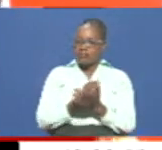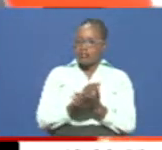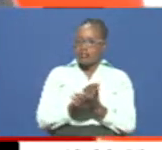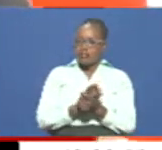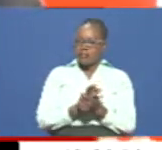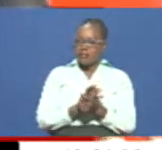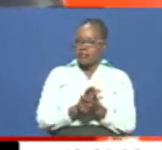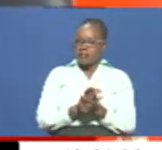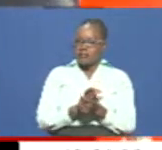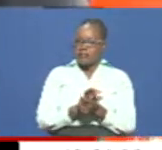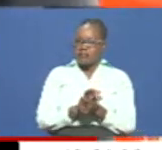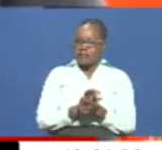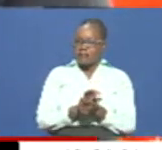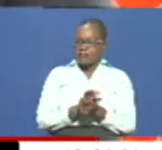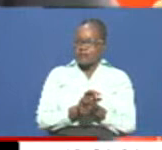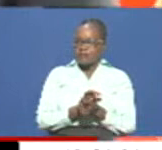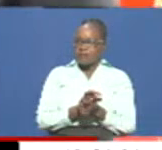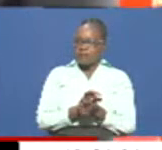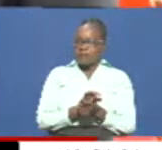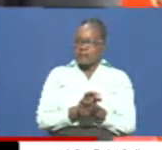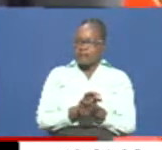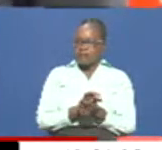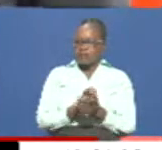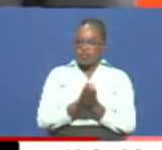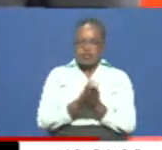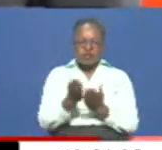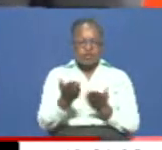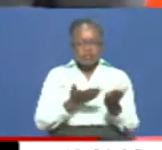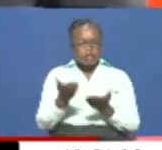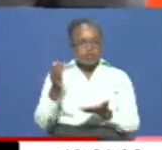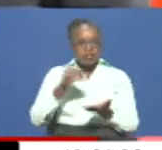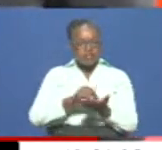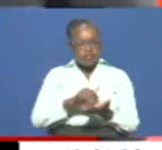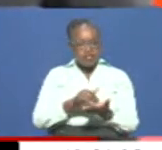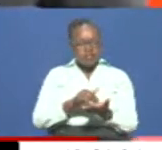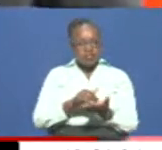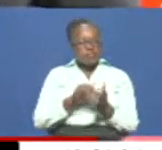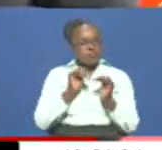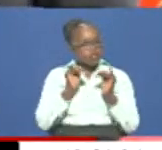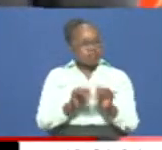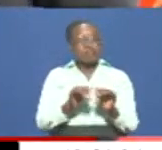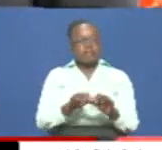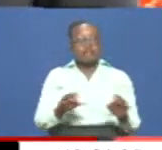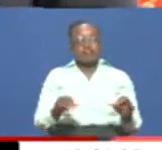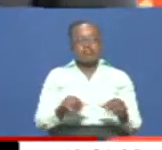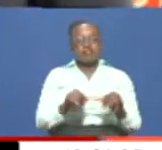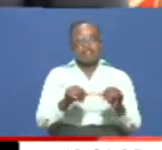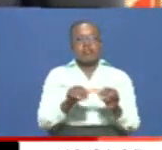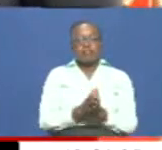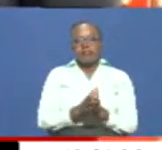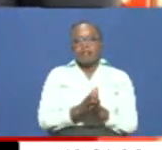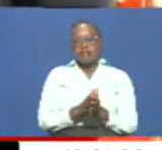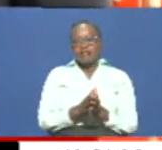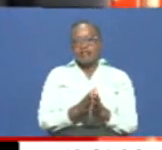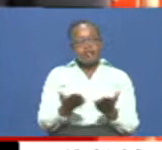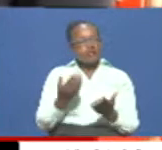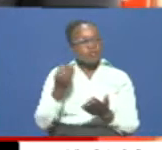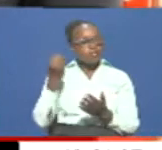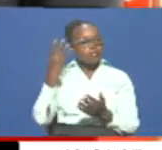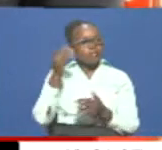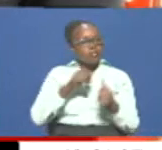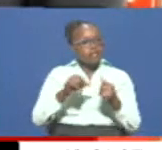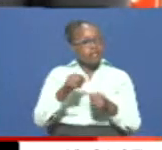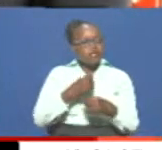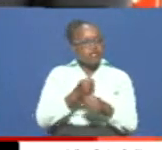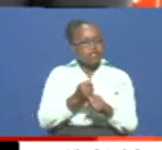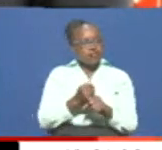bring out that businesses had to reinvent themselves to remain in the market. We understand about the Make It Kenya